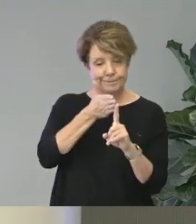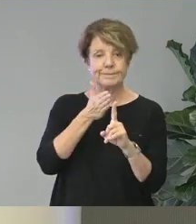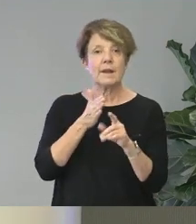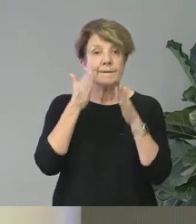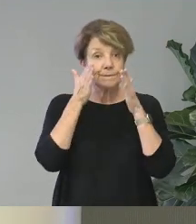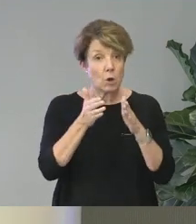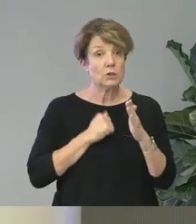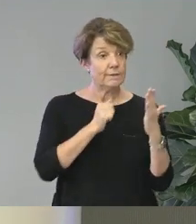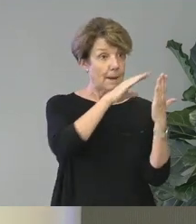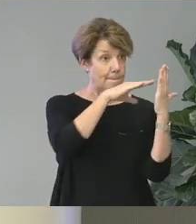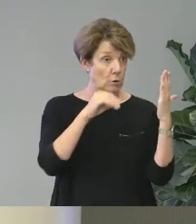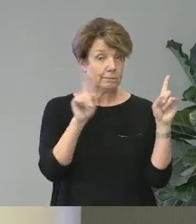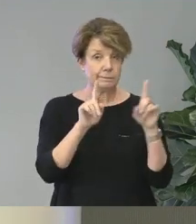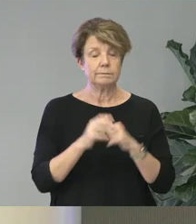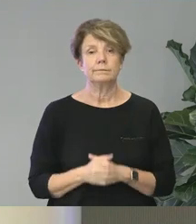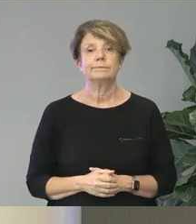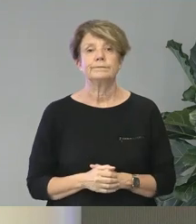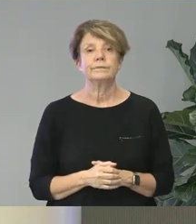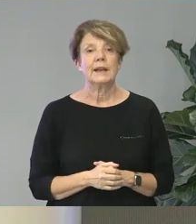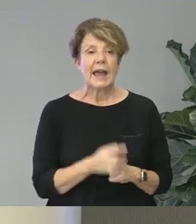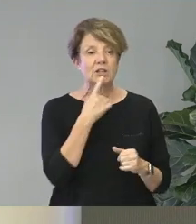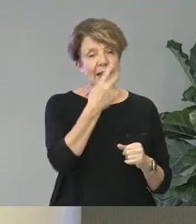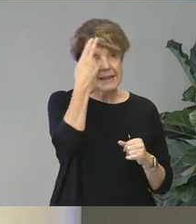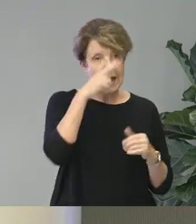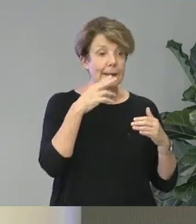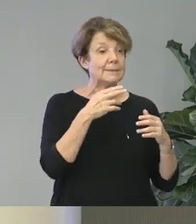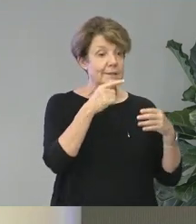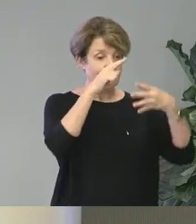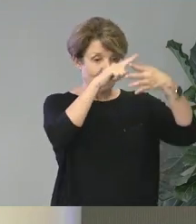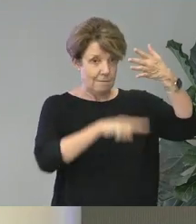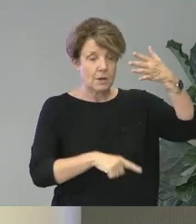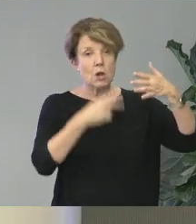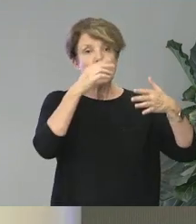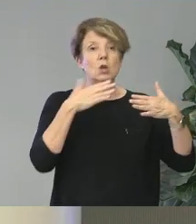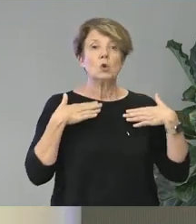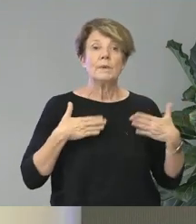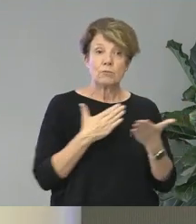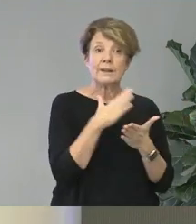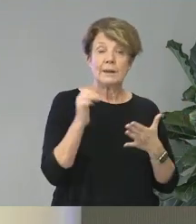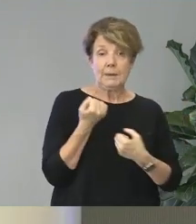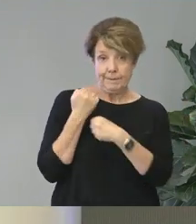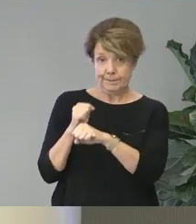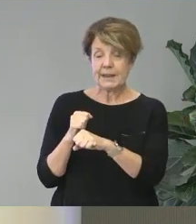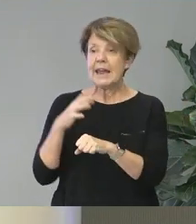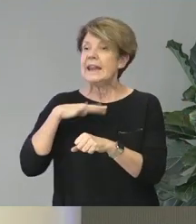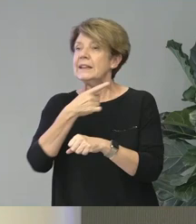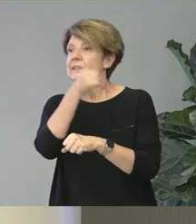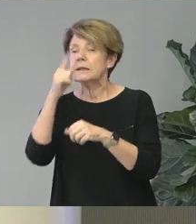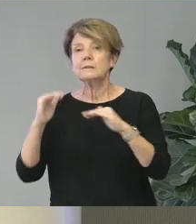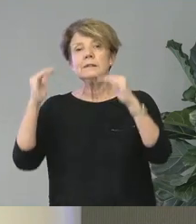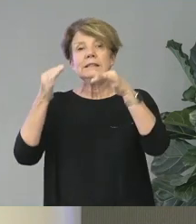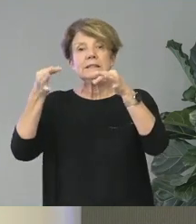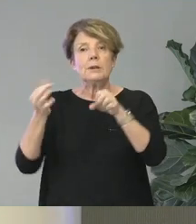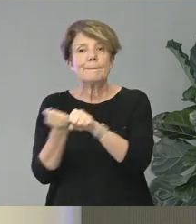focus of our model is that it names human rights to be protected, requires decision makers to consider